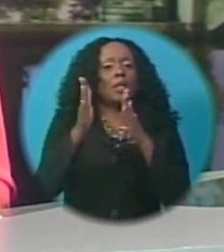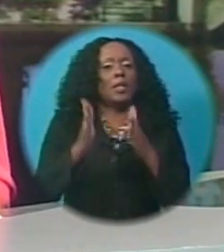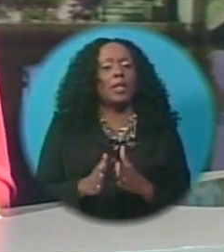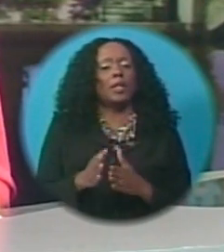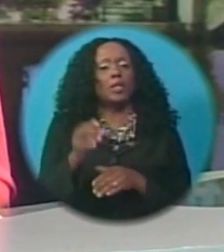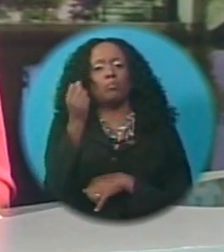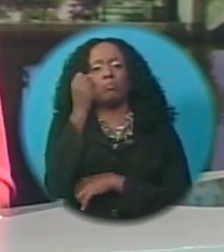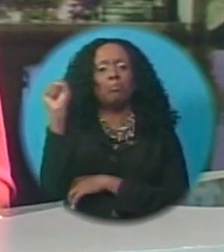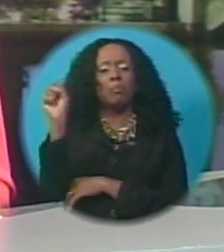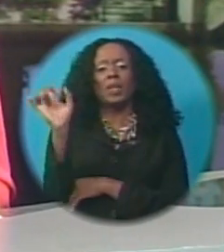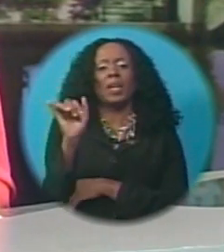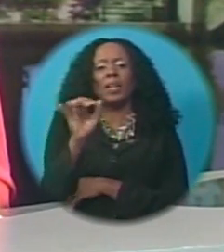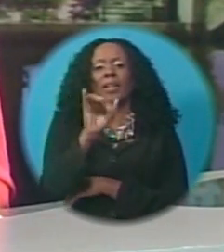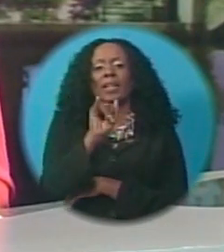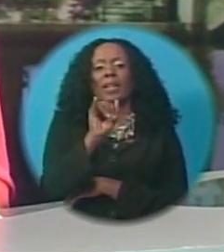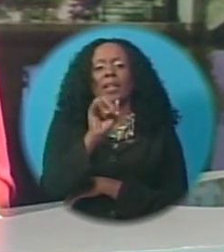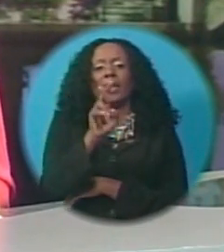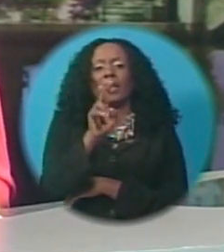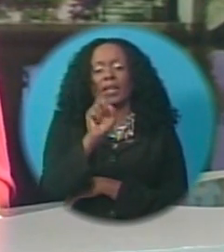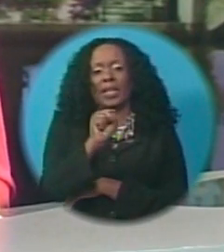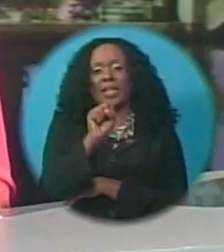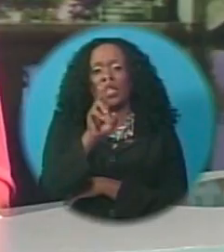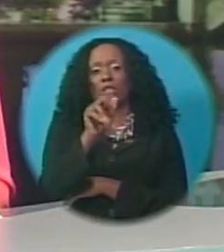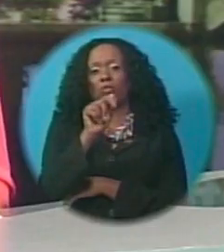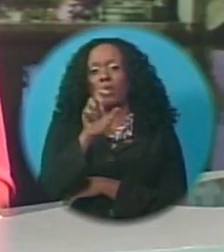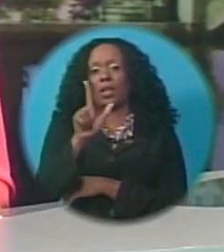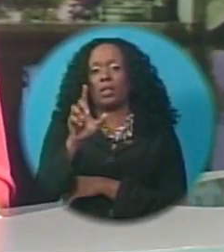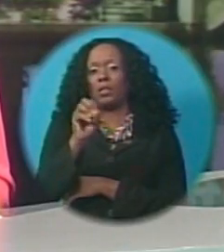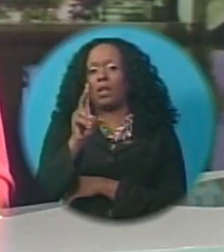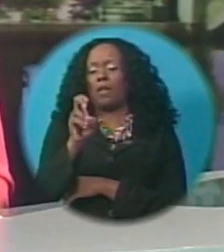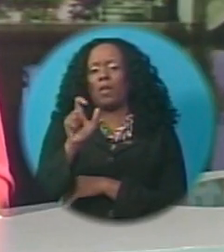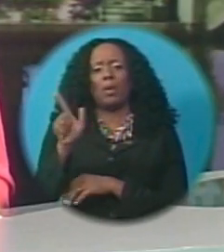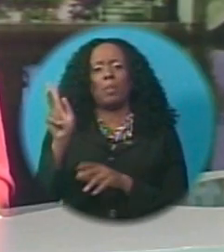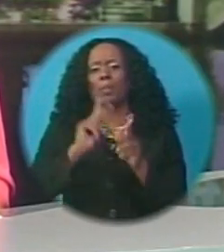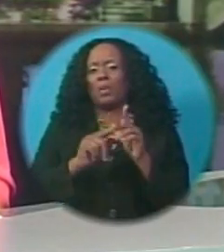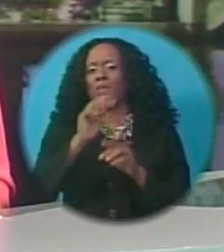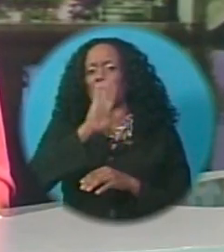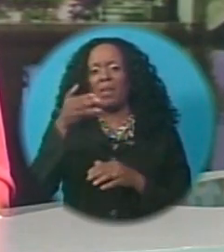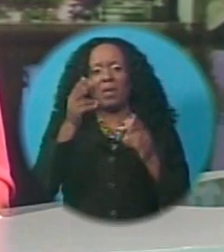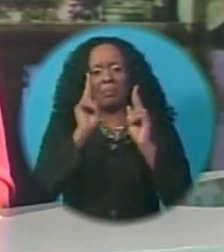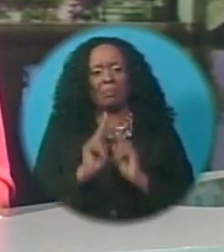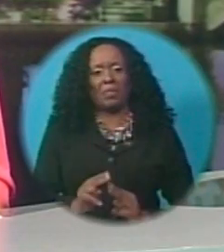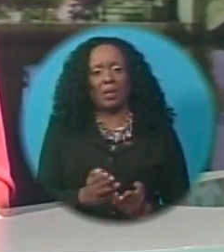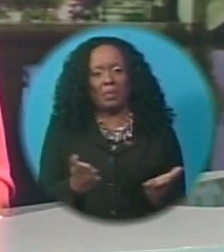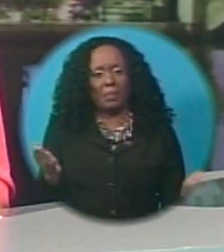like Israel Lovell and Ulrich Grant do not get the recognition they deserve.